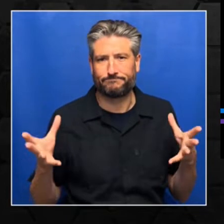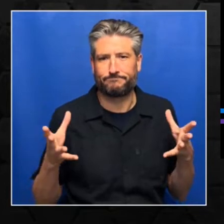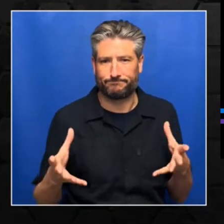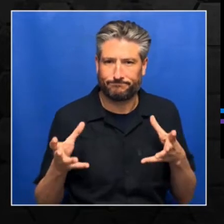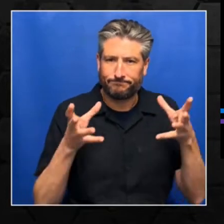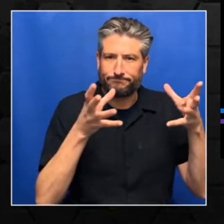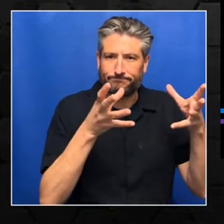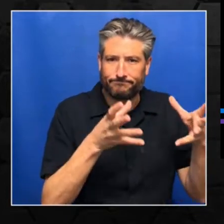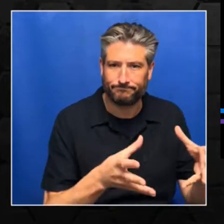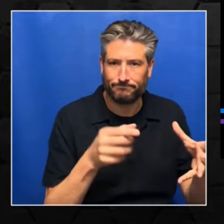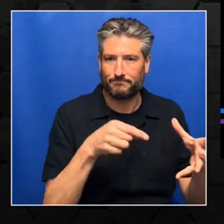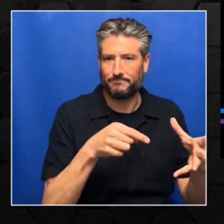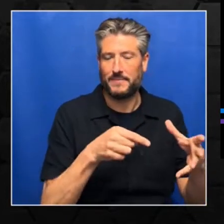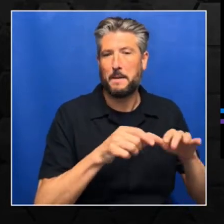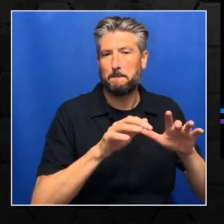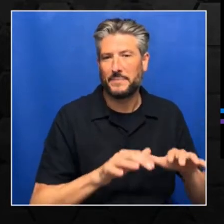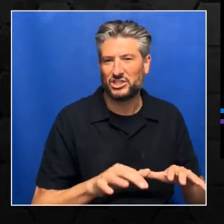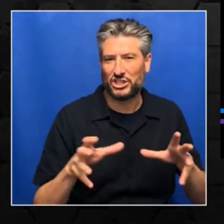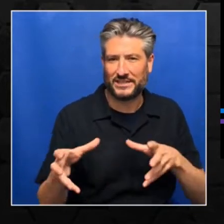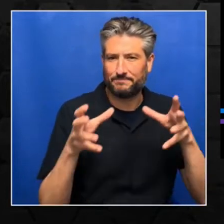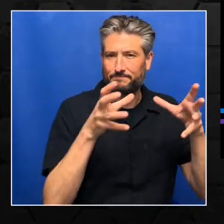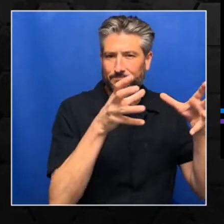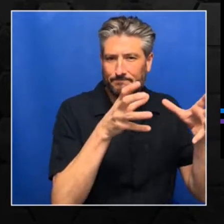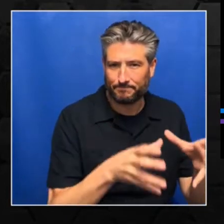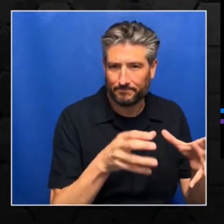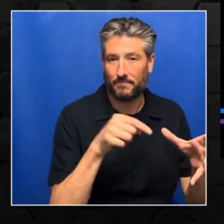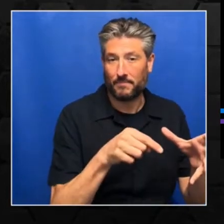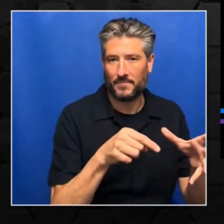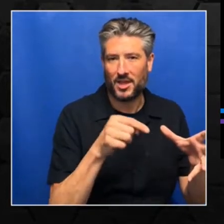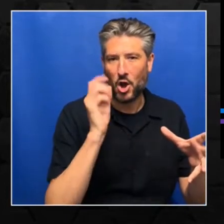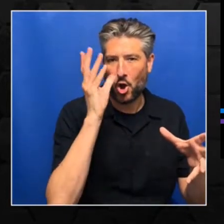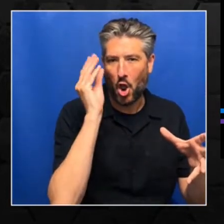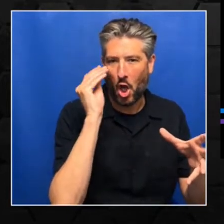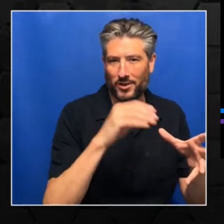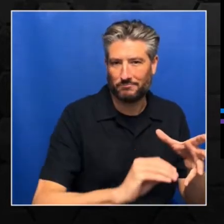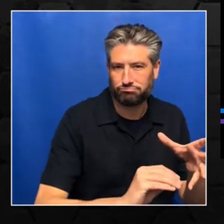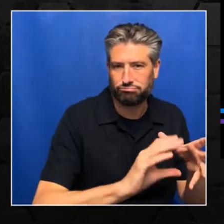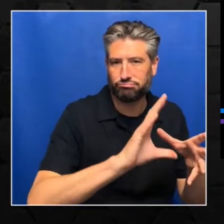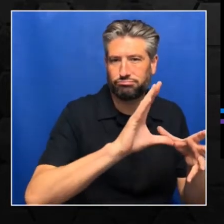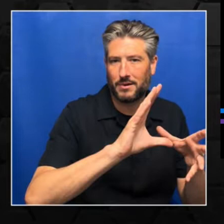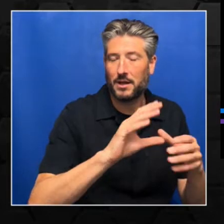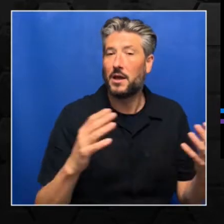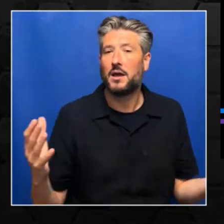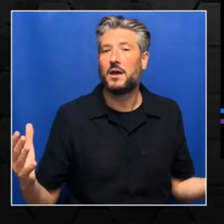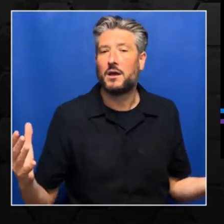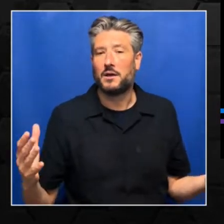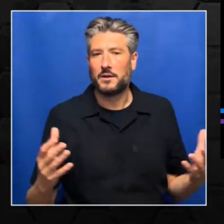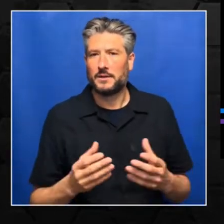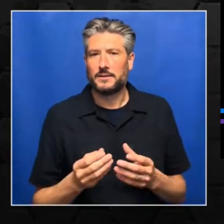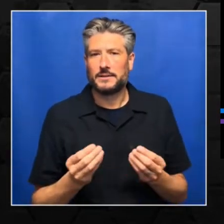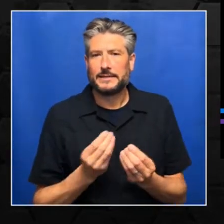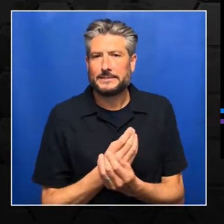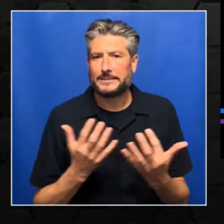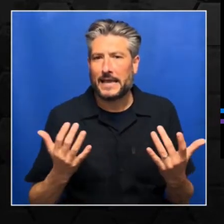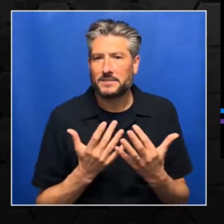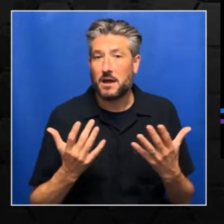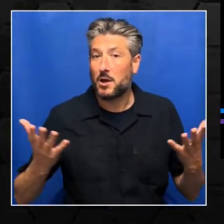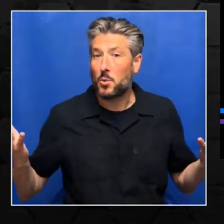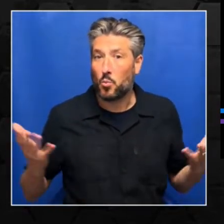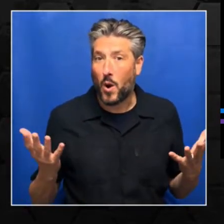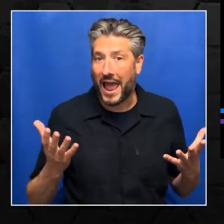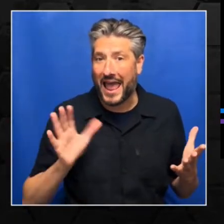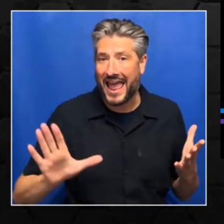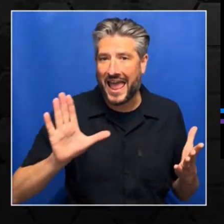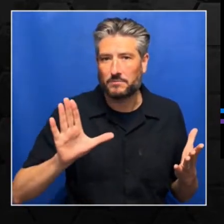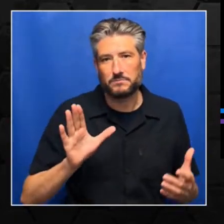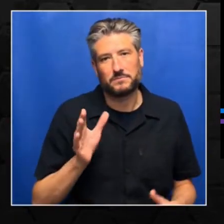for example, our devices, our Facebook, our Instagram, all of those things, they generate huge amounts of data, and that's